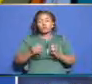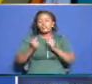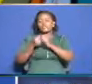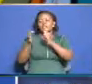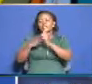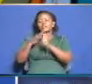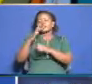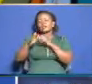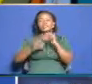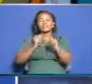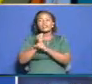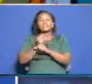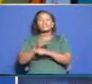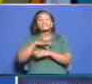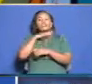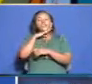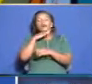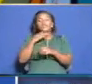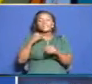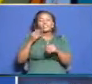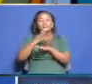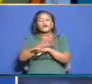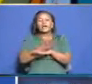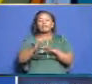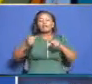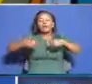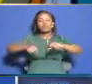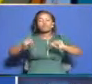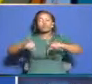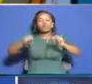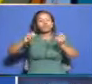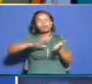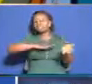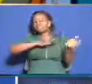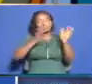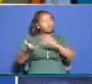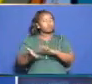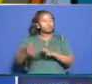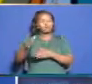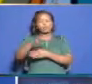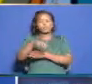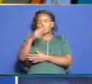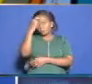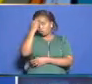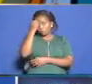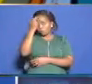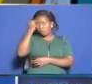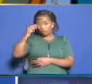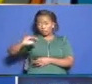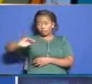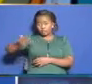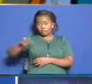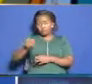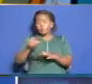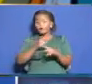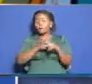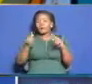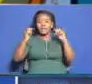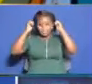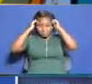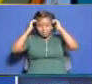after falling off a motorcycle near the William Ole Ntimama Stadium in Narok Town. The students, however, say the